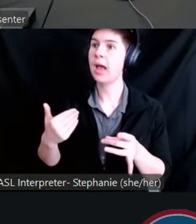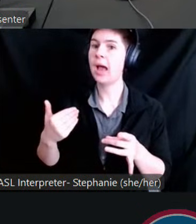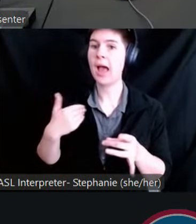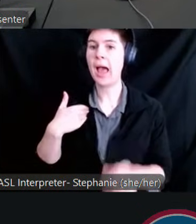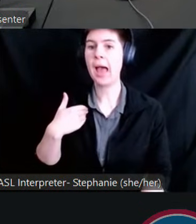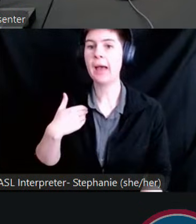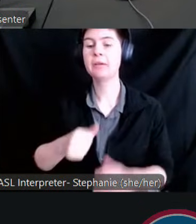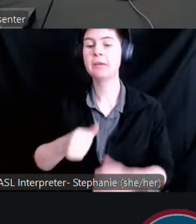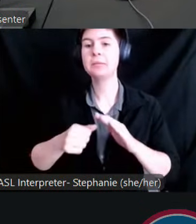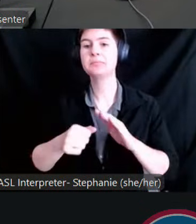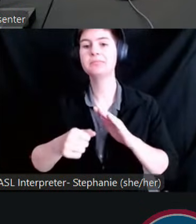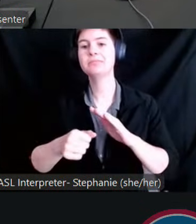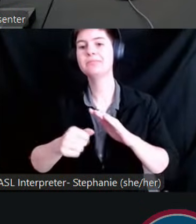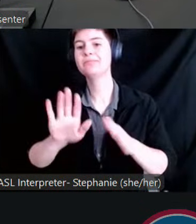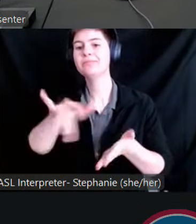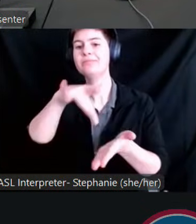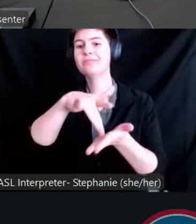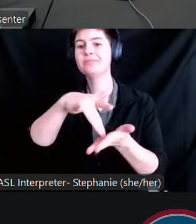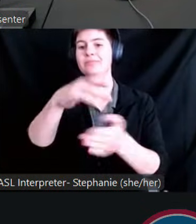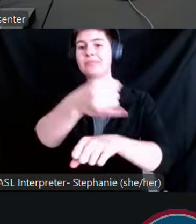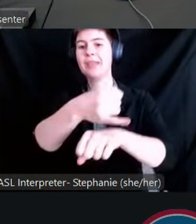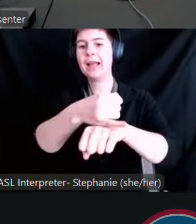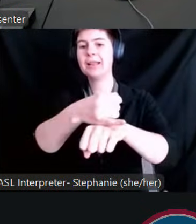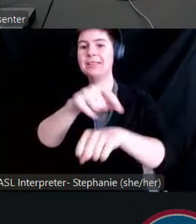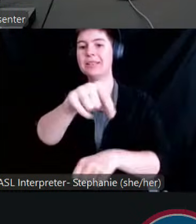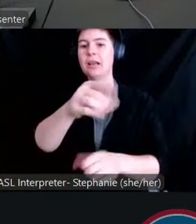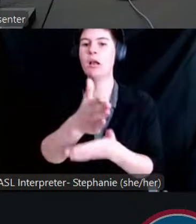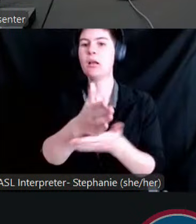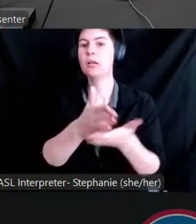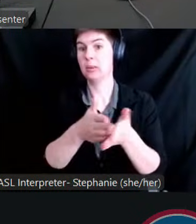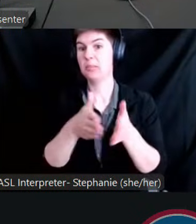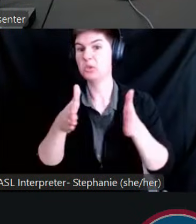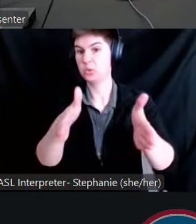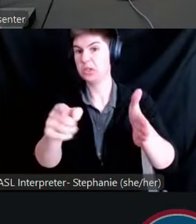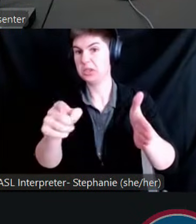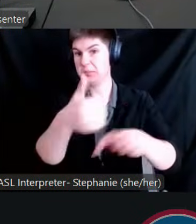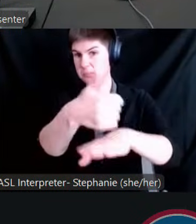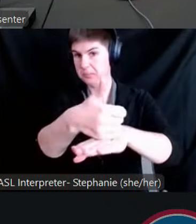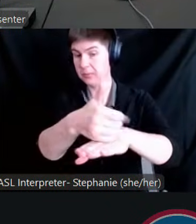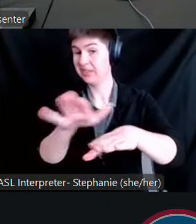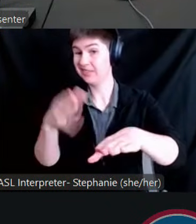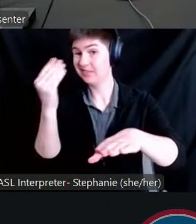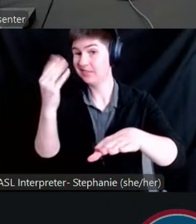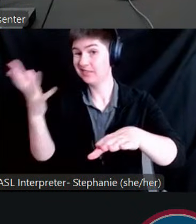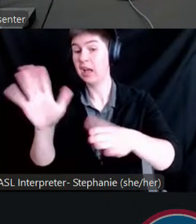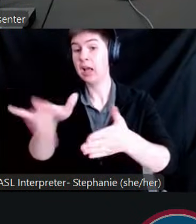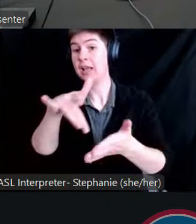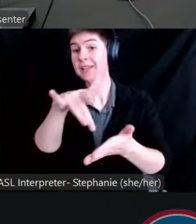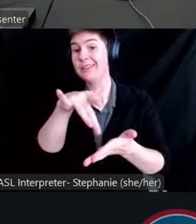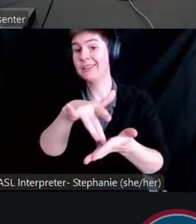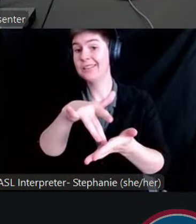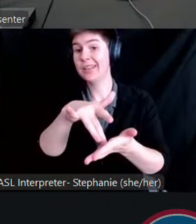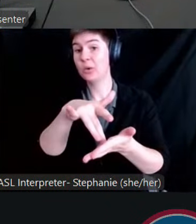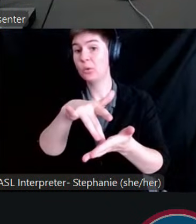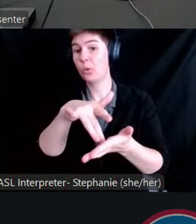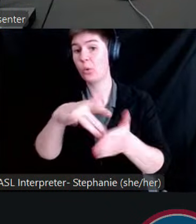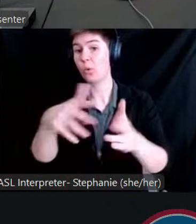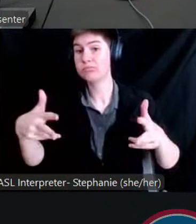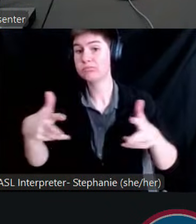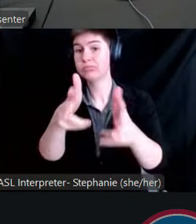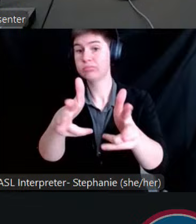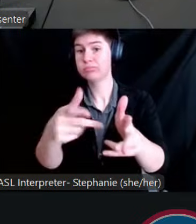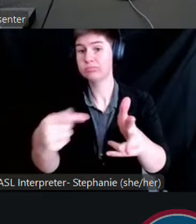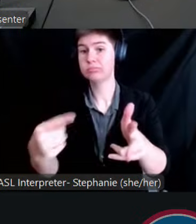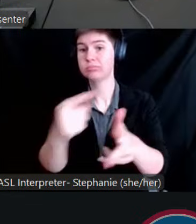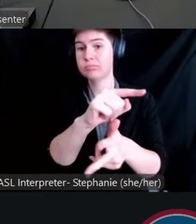of the streets. I must tell you personally, center boarding island on